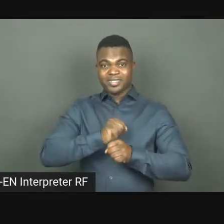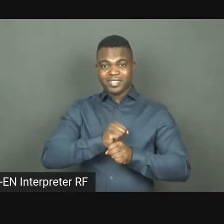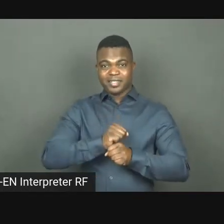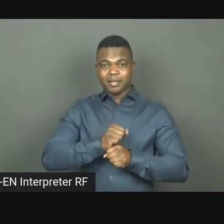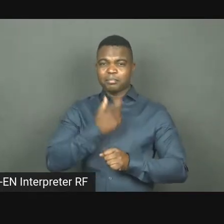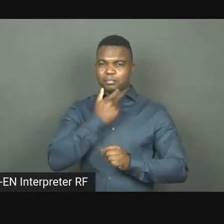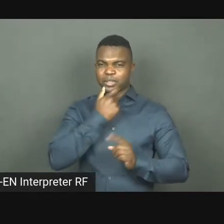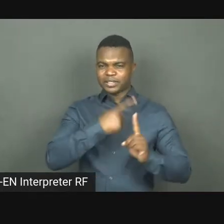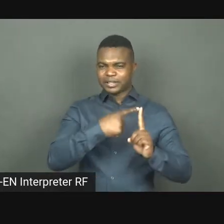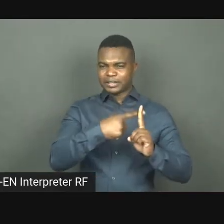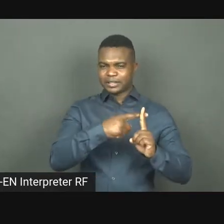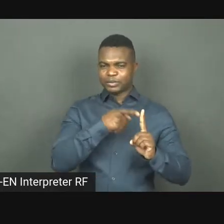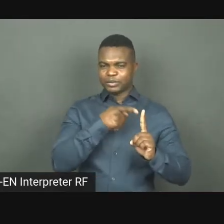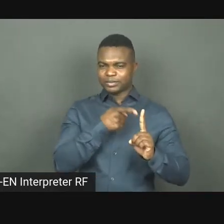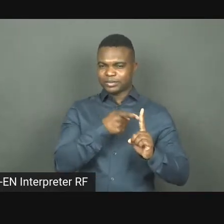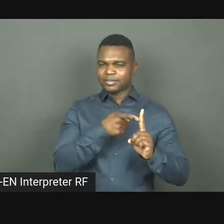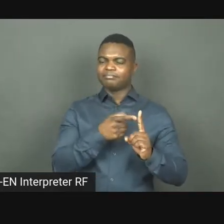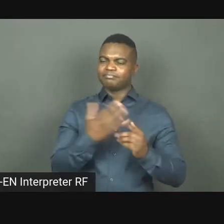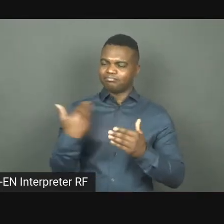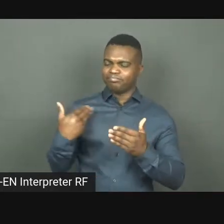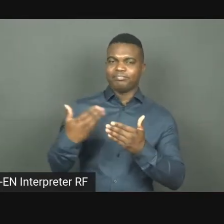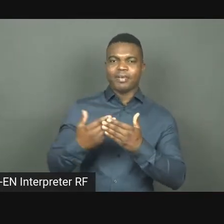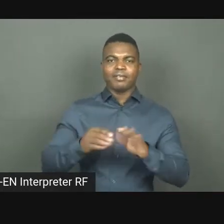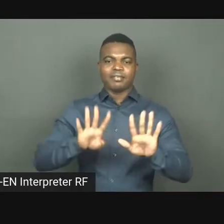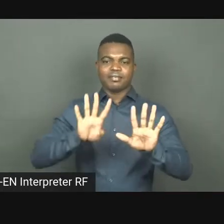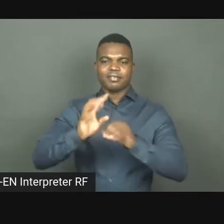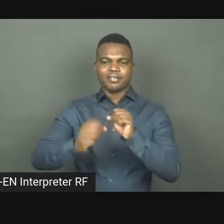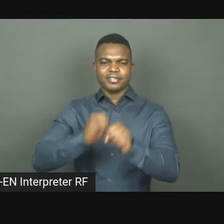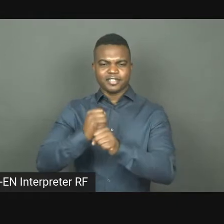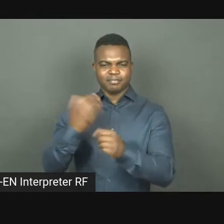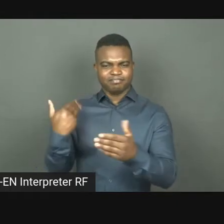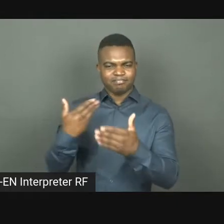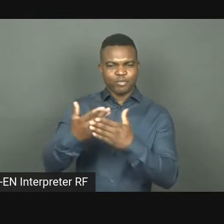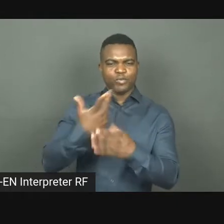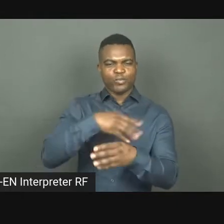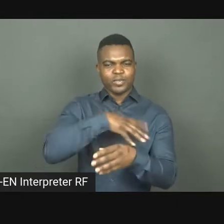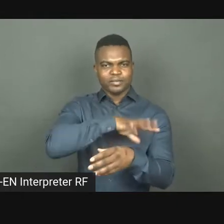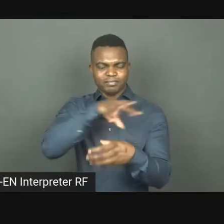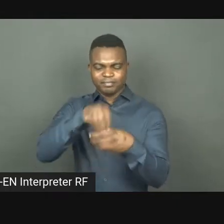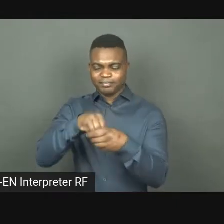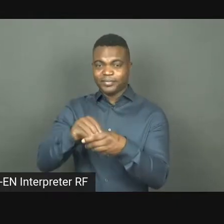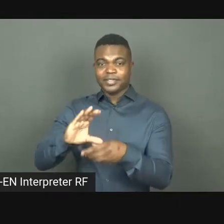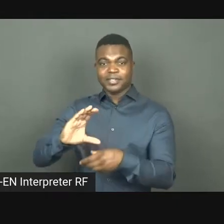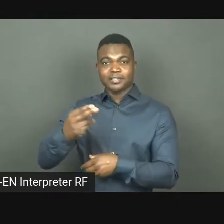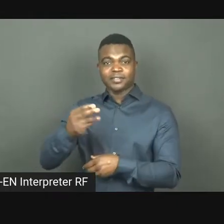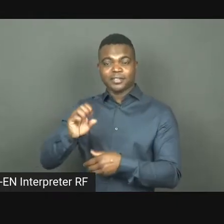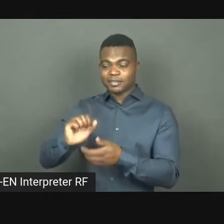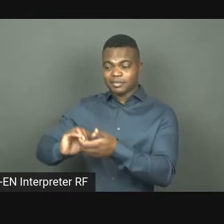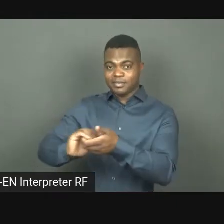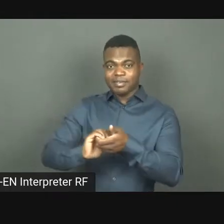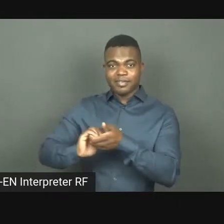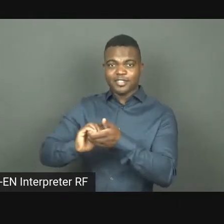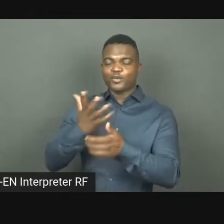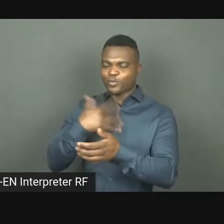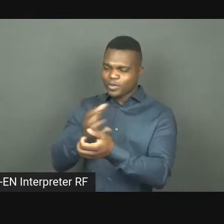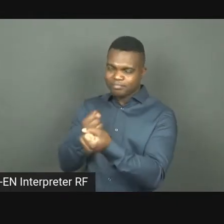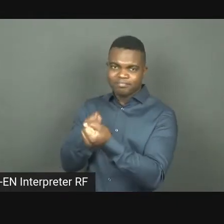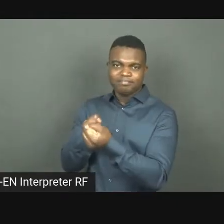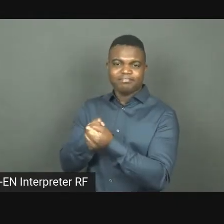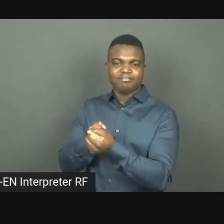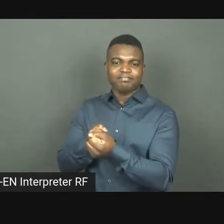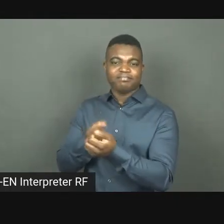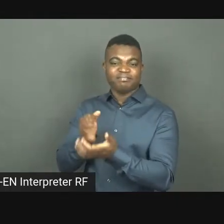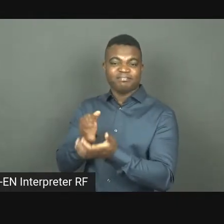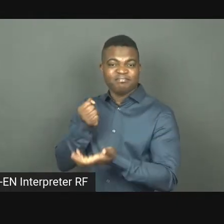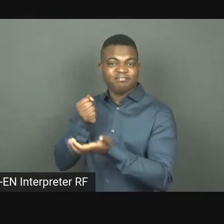way or another, and do keep an eye out for them. As the British Red Cross, we've taken the route of independent verification against the